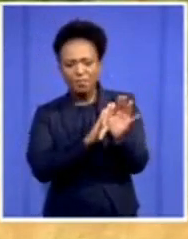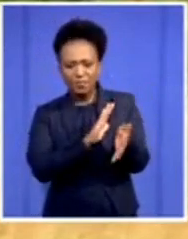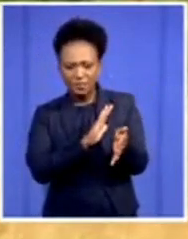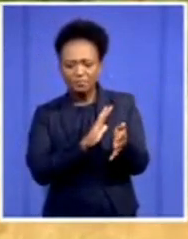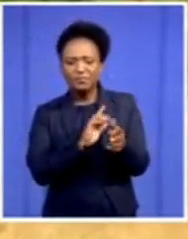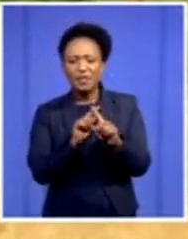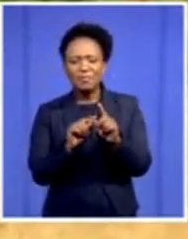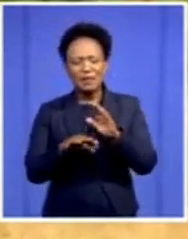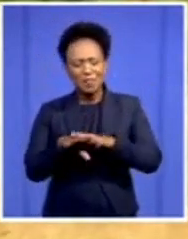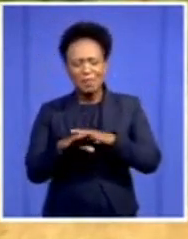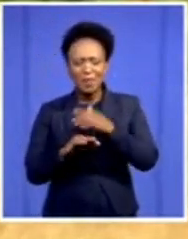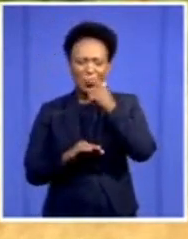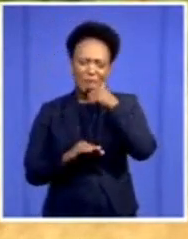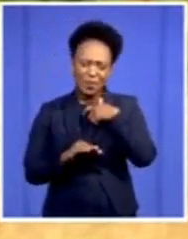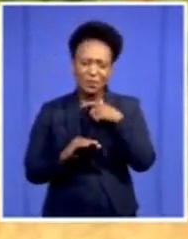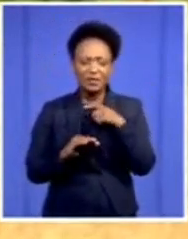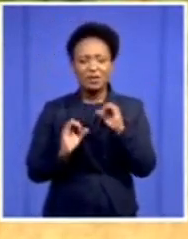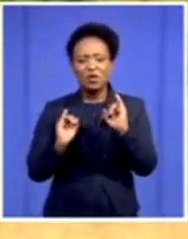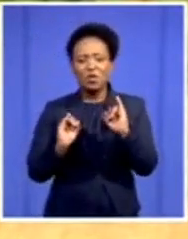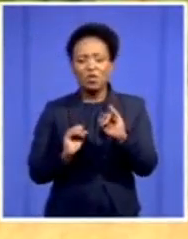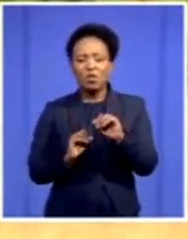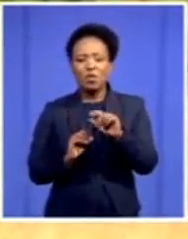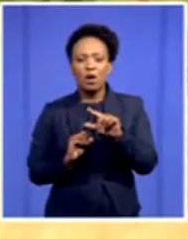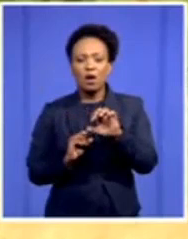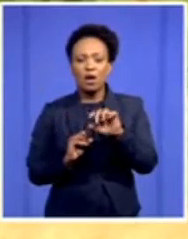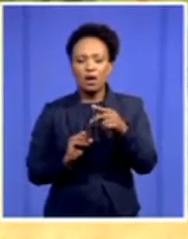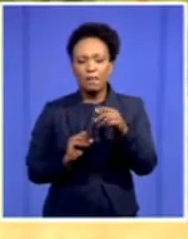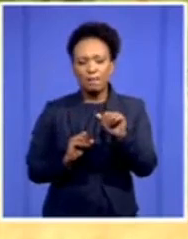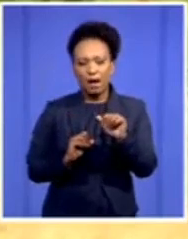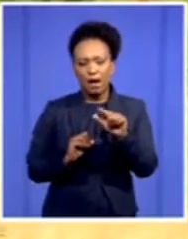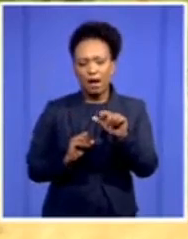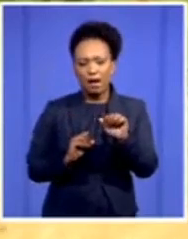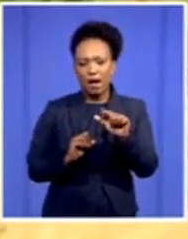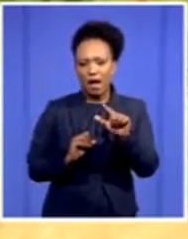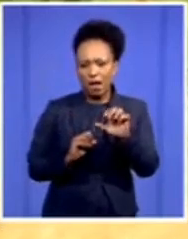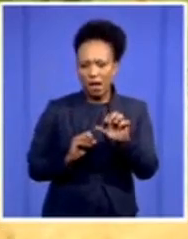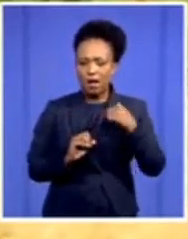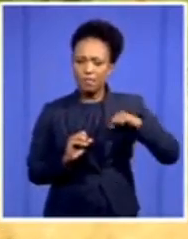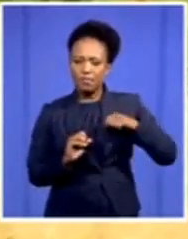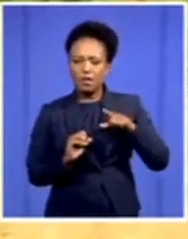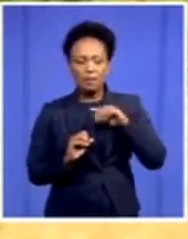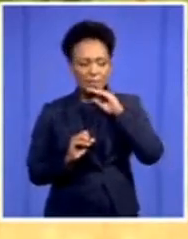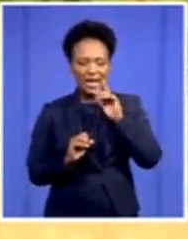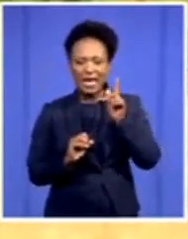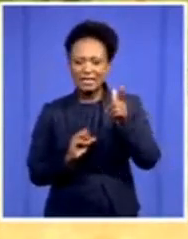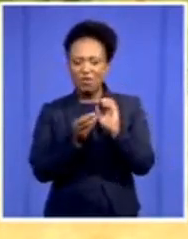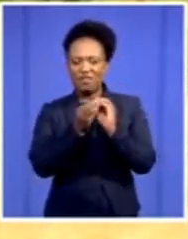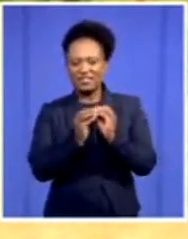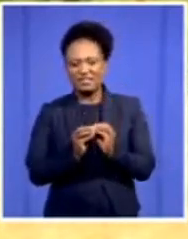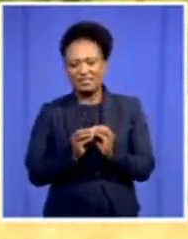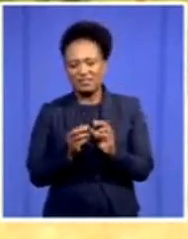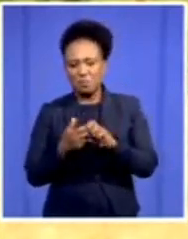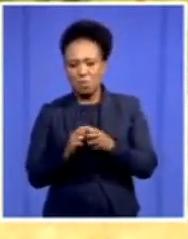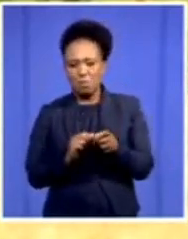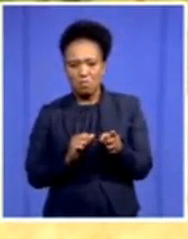the Lephalale municipality, is the one that will be expected to pick up the pieces. And there is no way it can afford to cater for